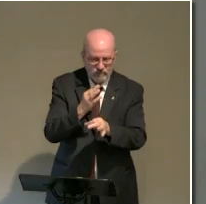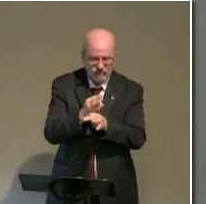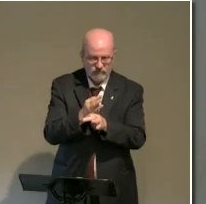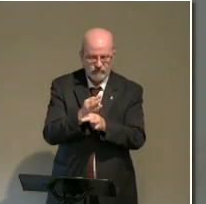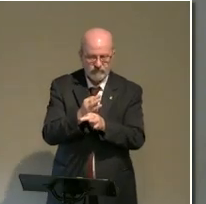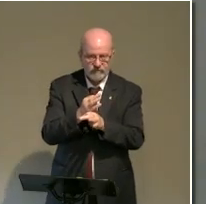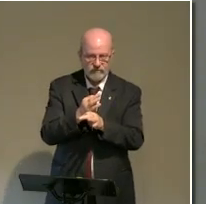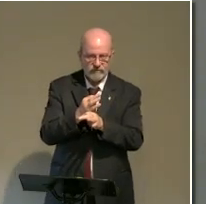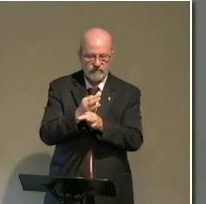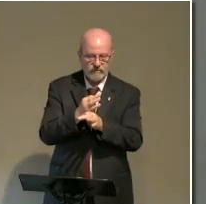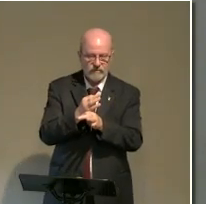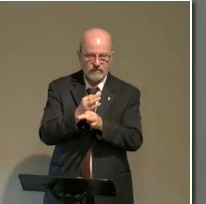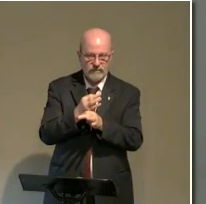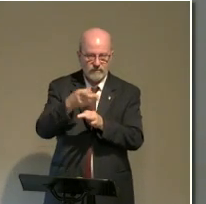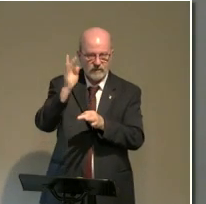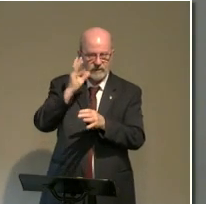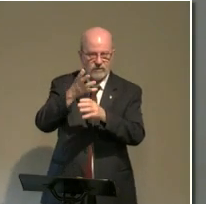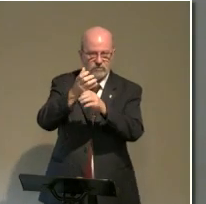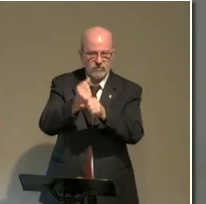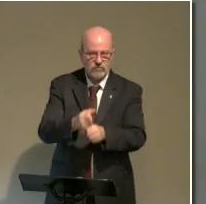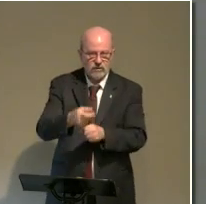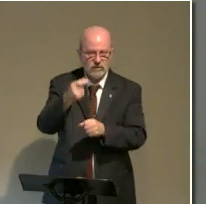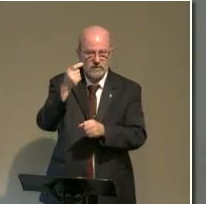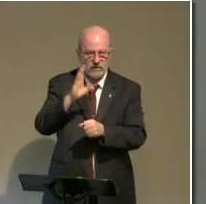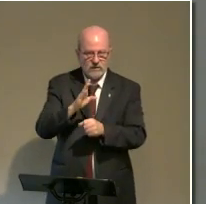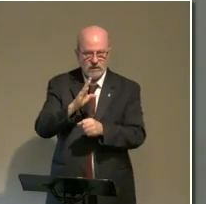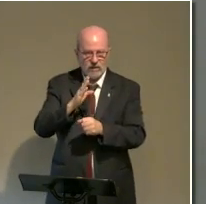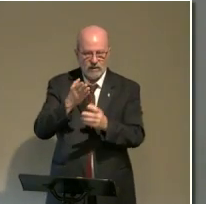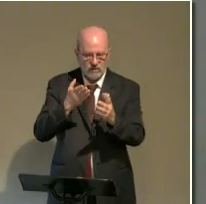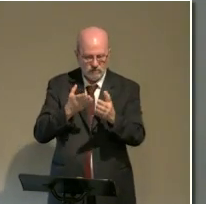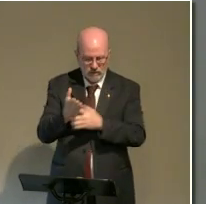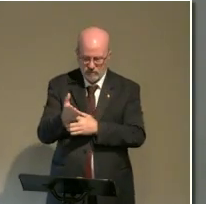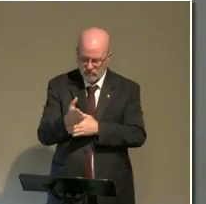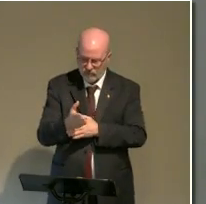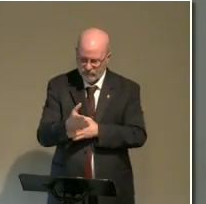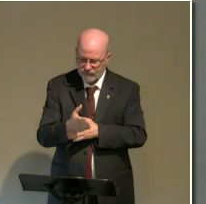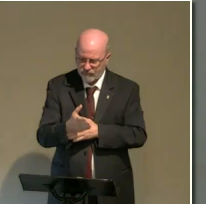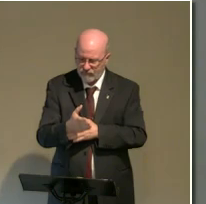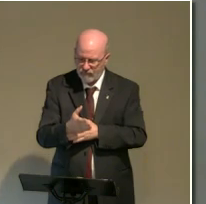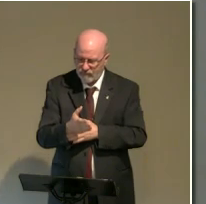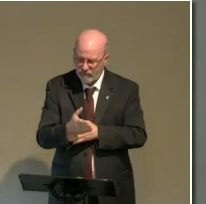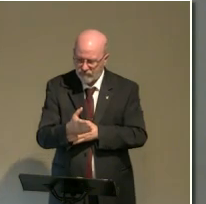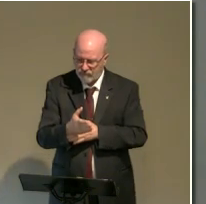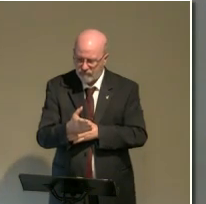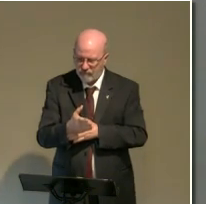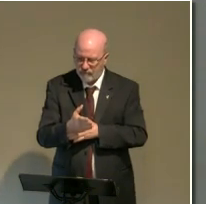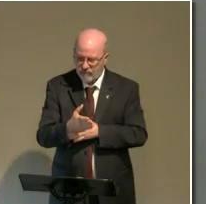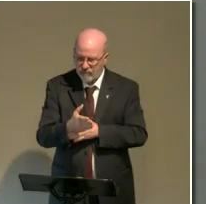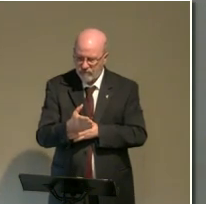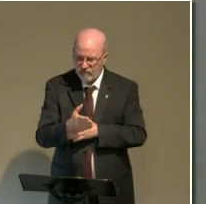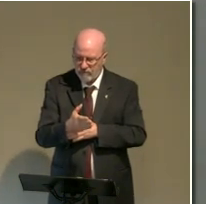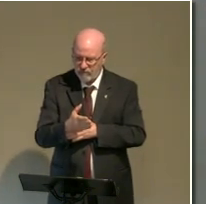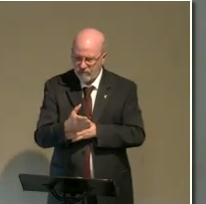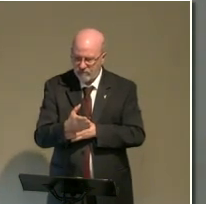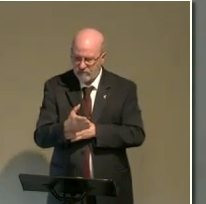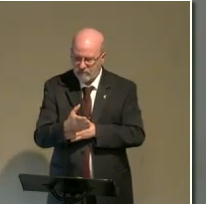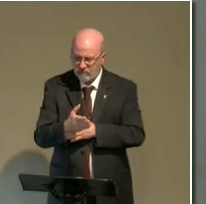or Daniel trusted God all the way through, okay? So